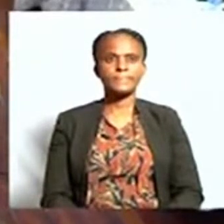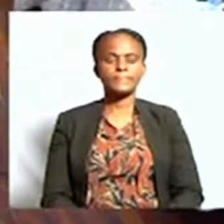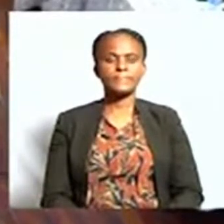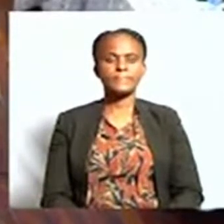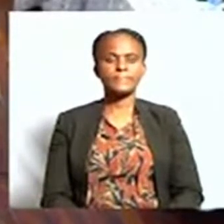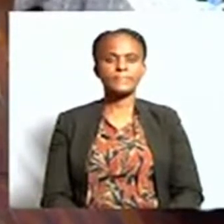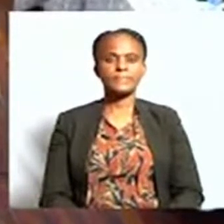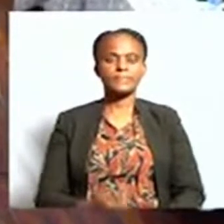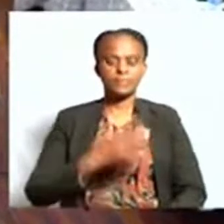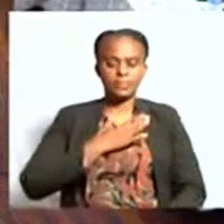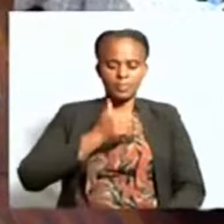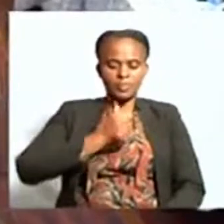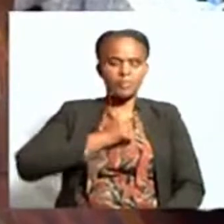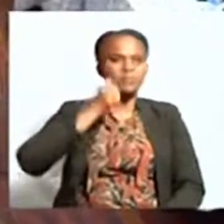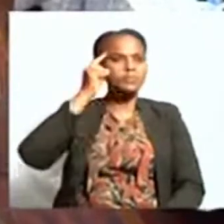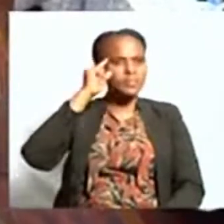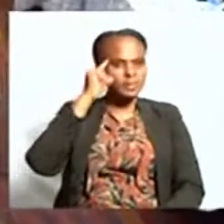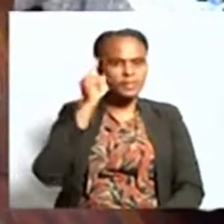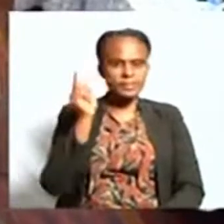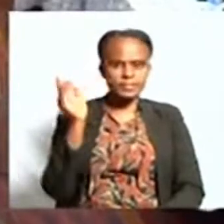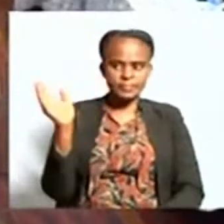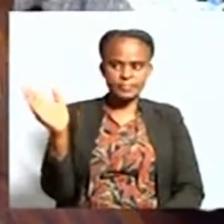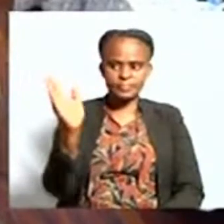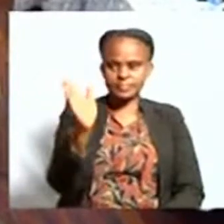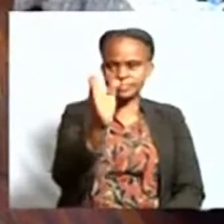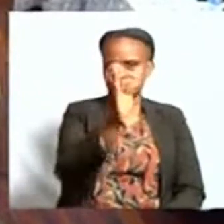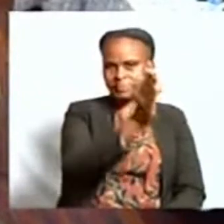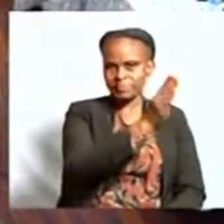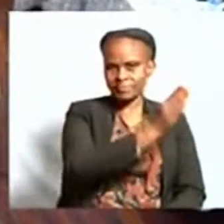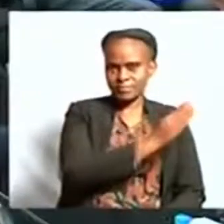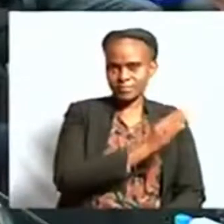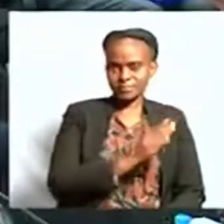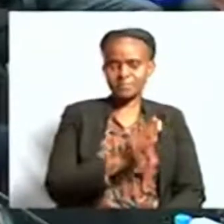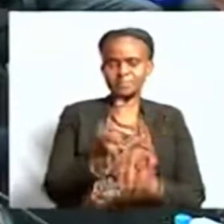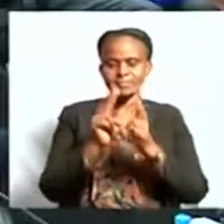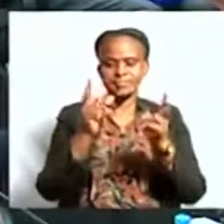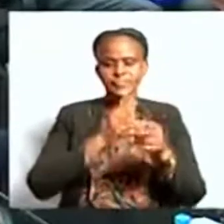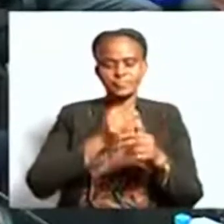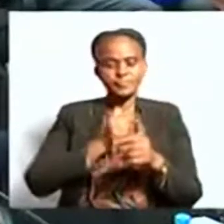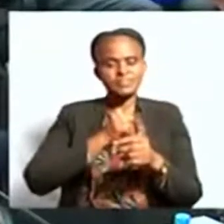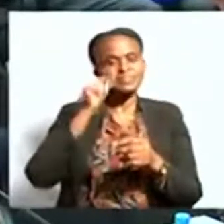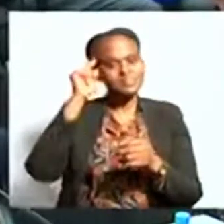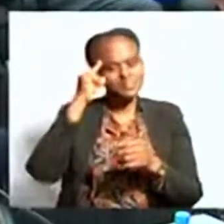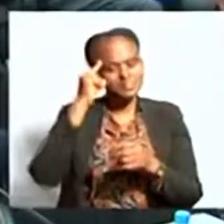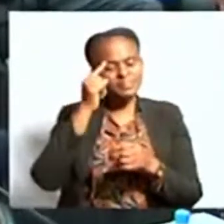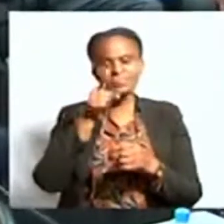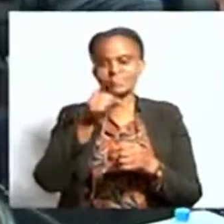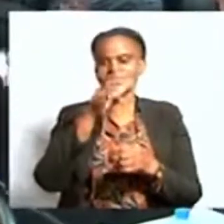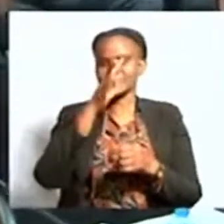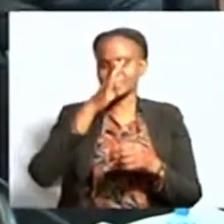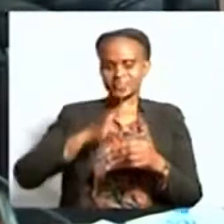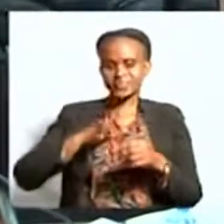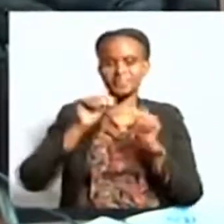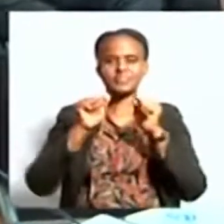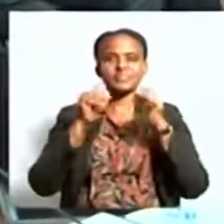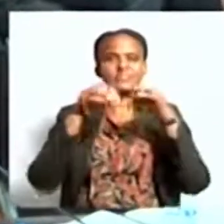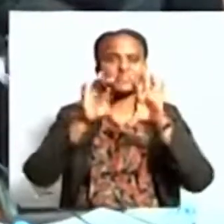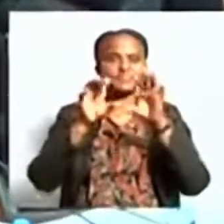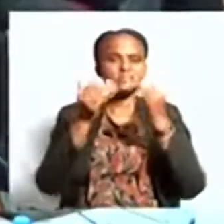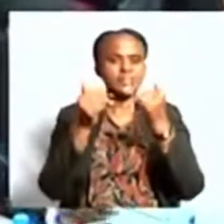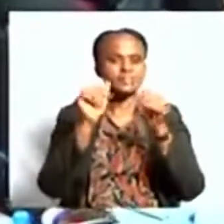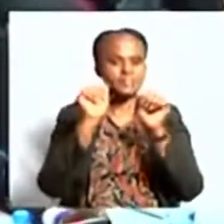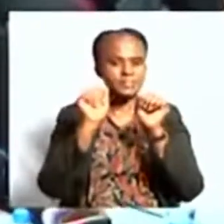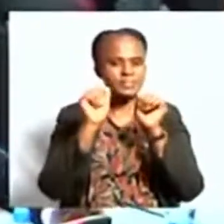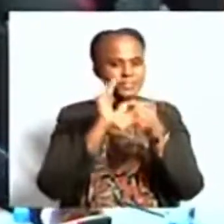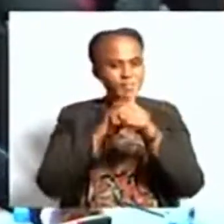I was thinking the line is moving like that. So I think, Madam, you can proceed. Then next year, then now you can come